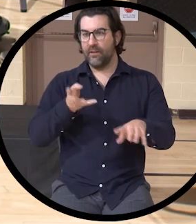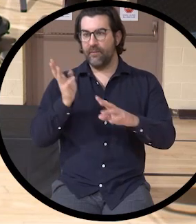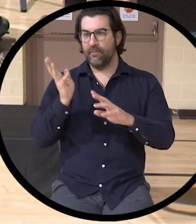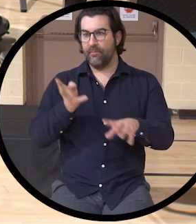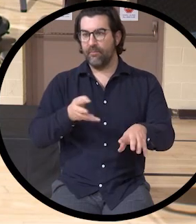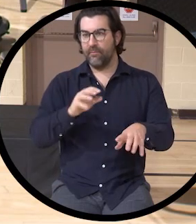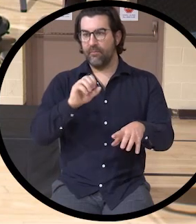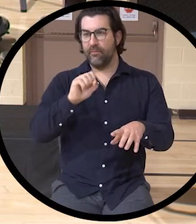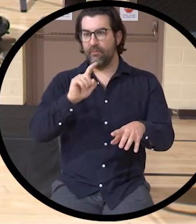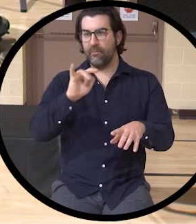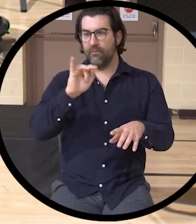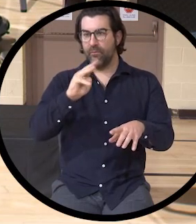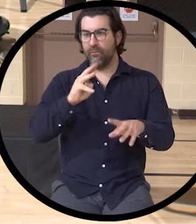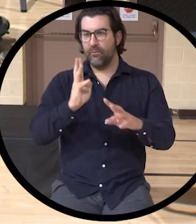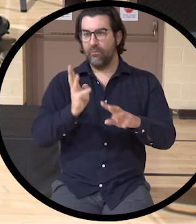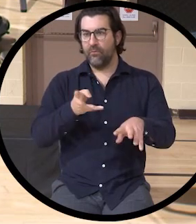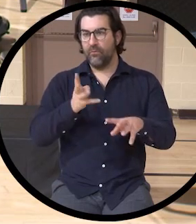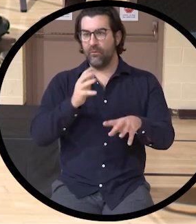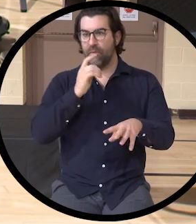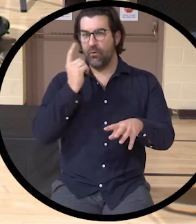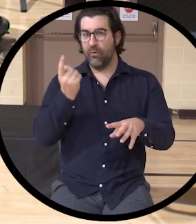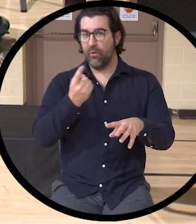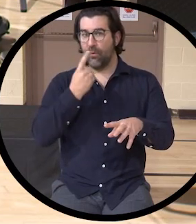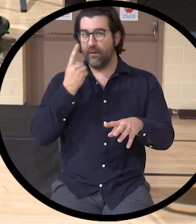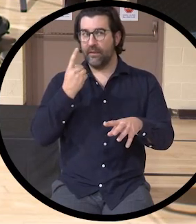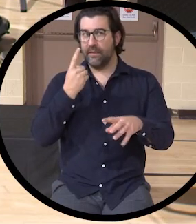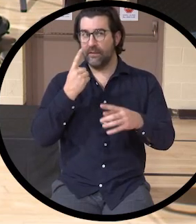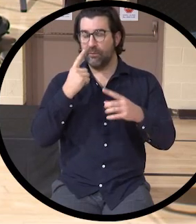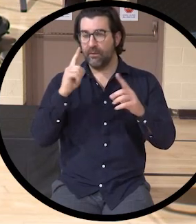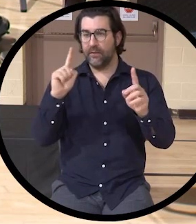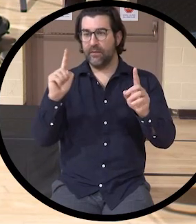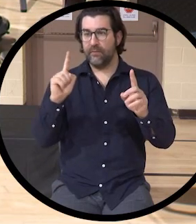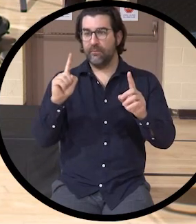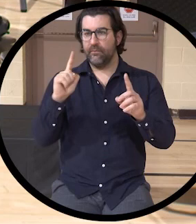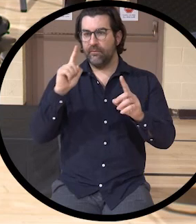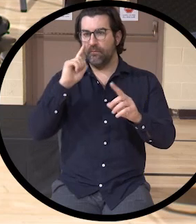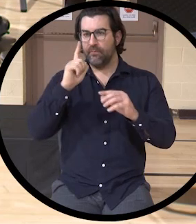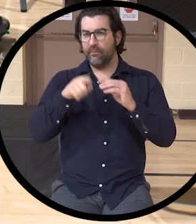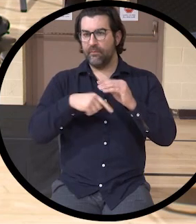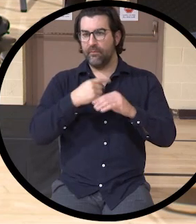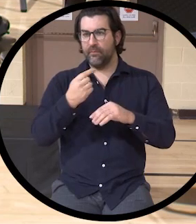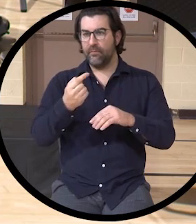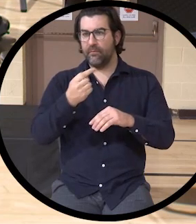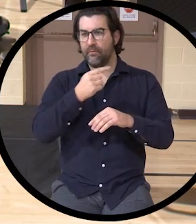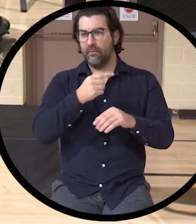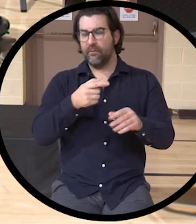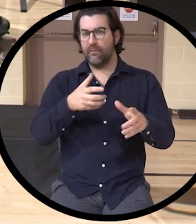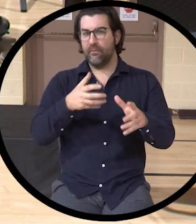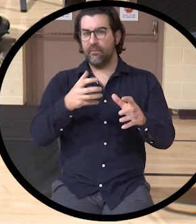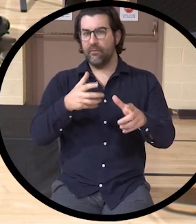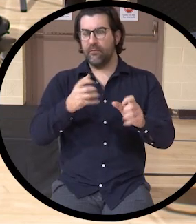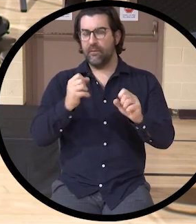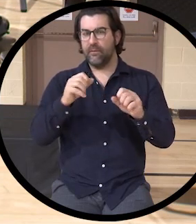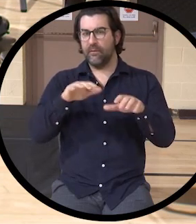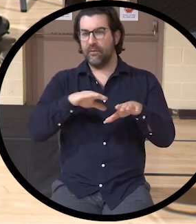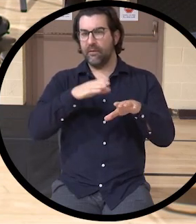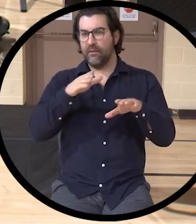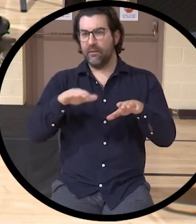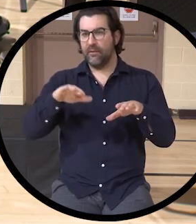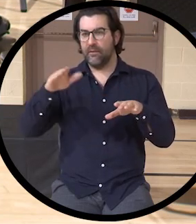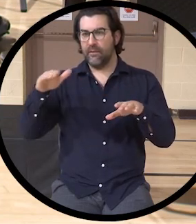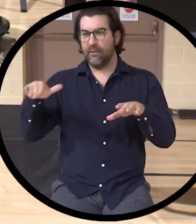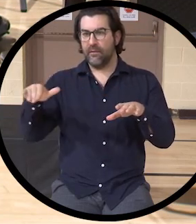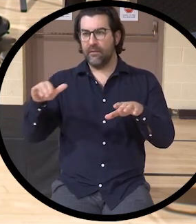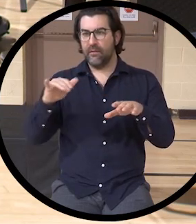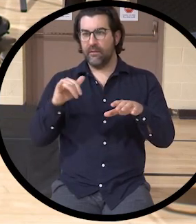drain will always be up and down. And so when I think about this, I imagine that the next step